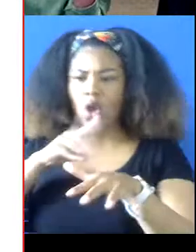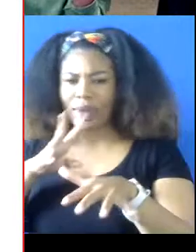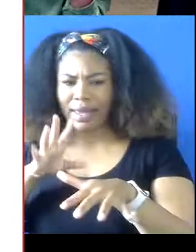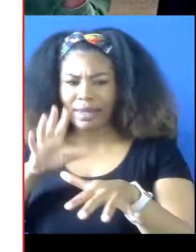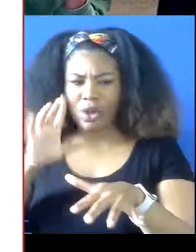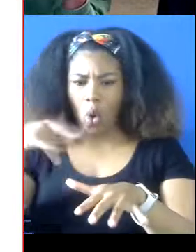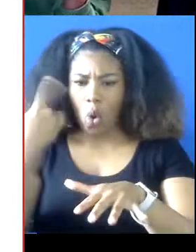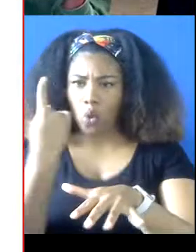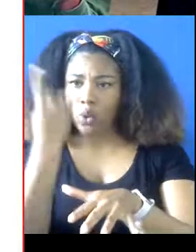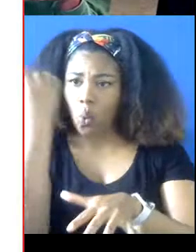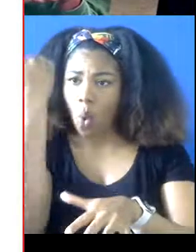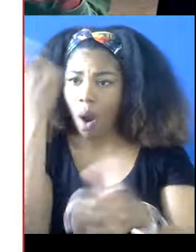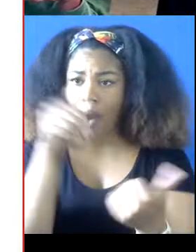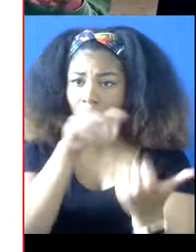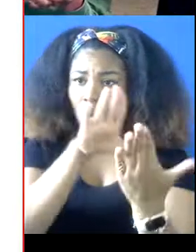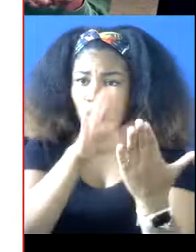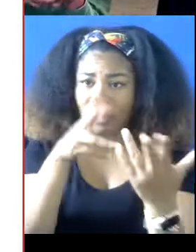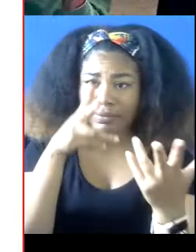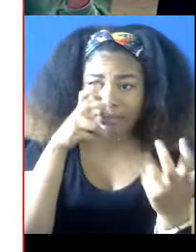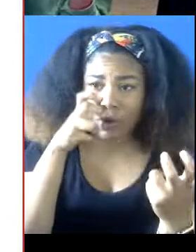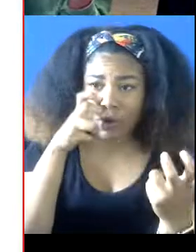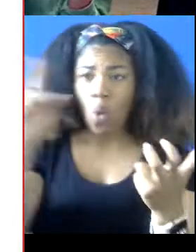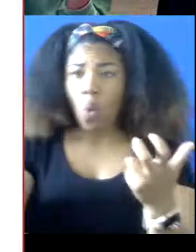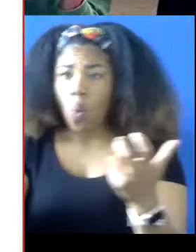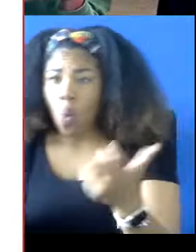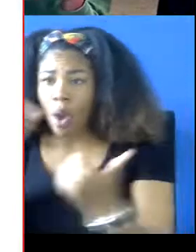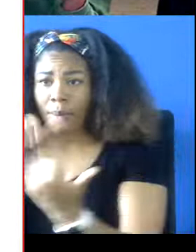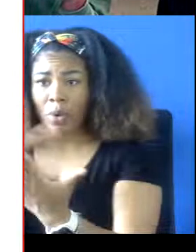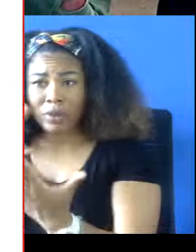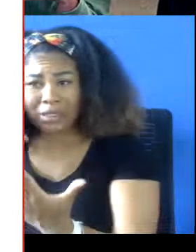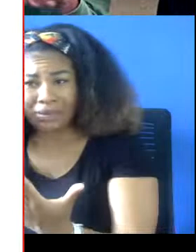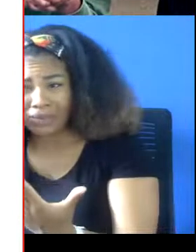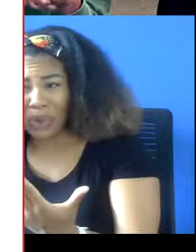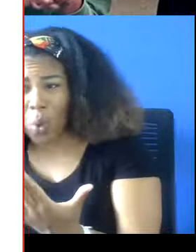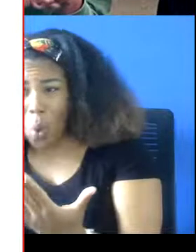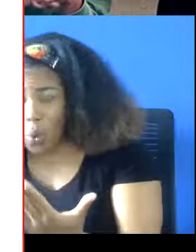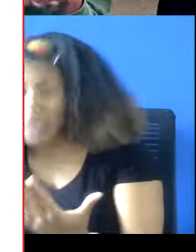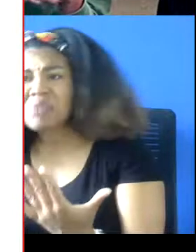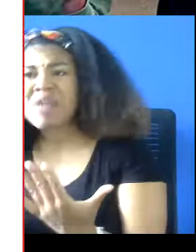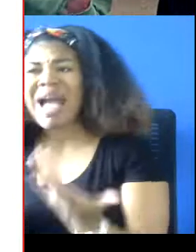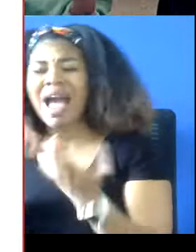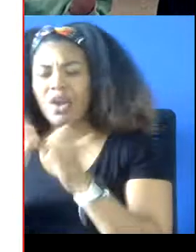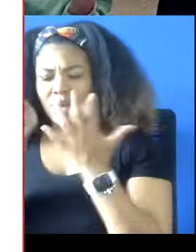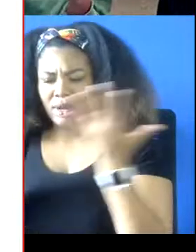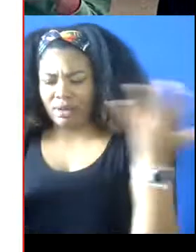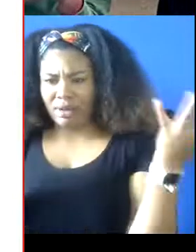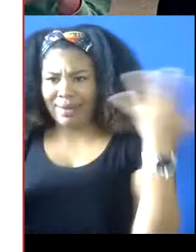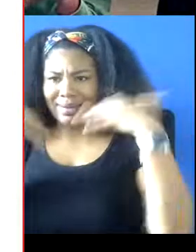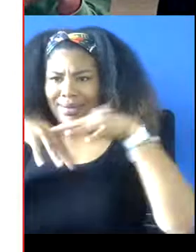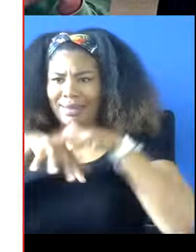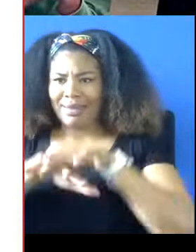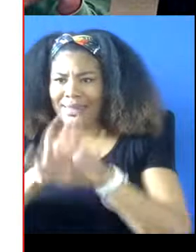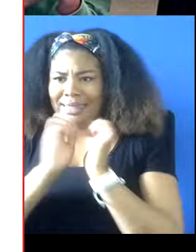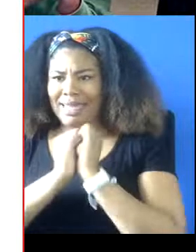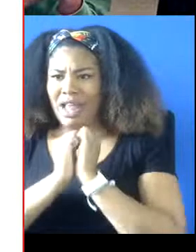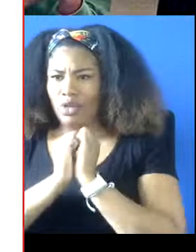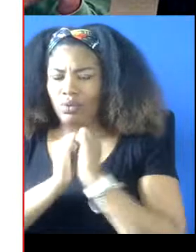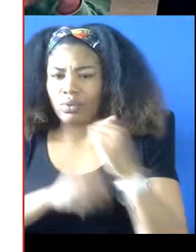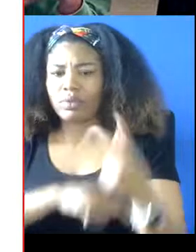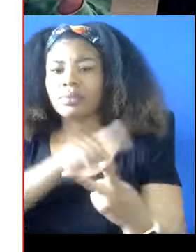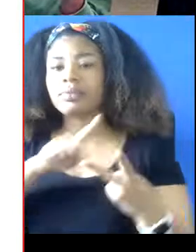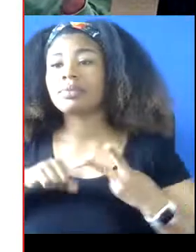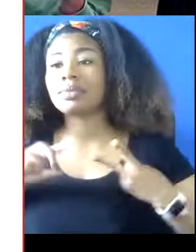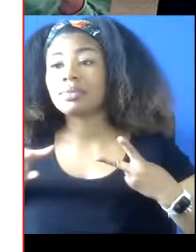of dig into that a little bit more. The second study that was done, again, added to the